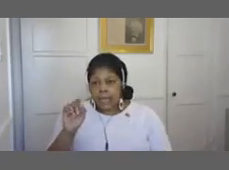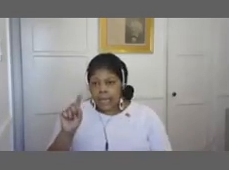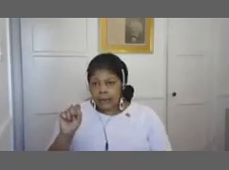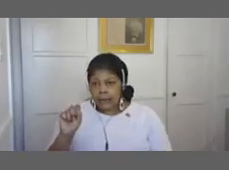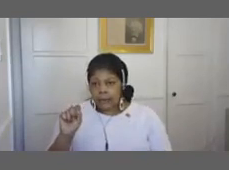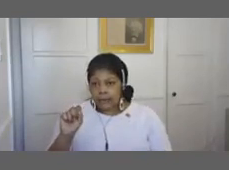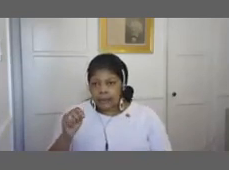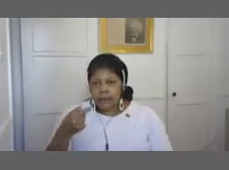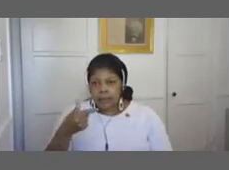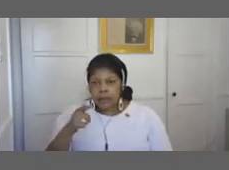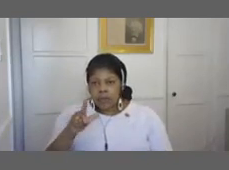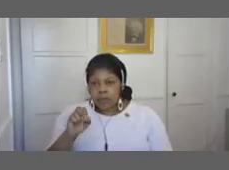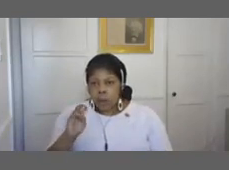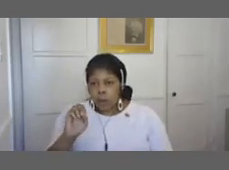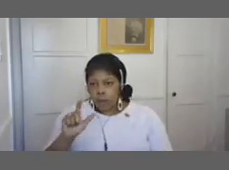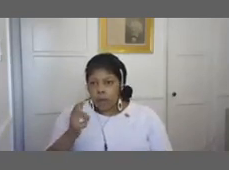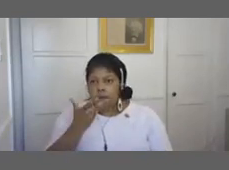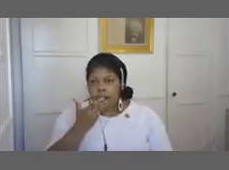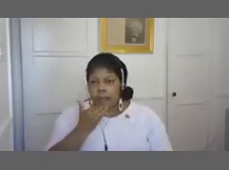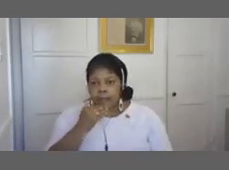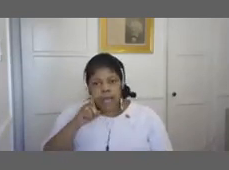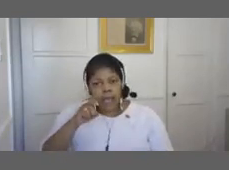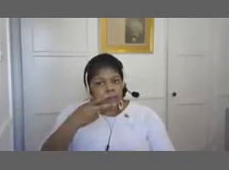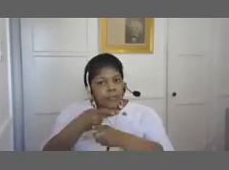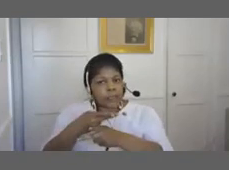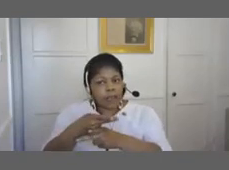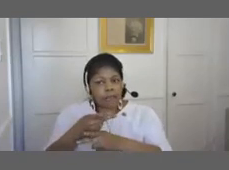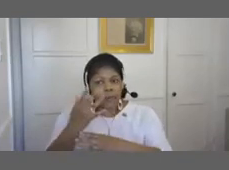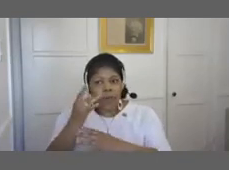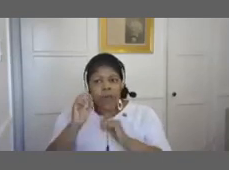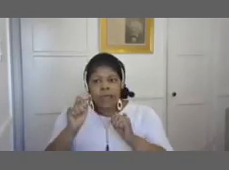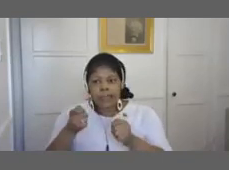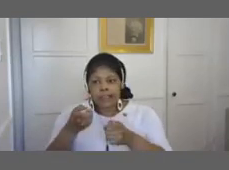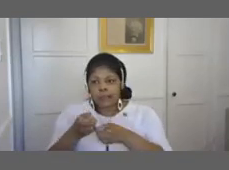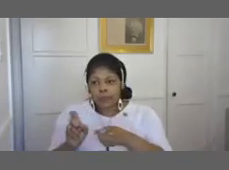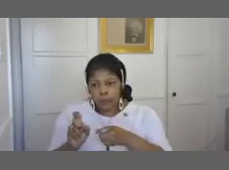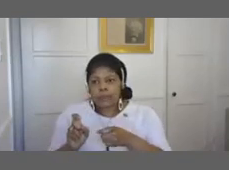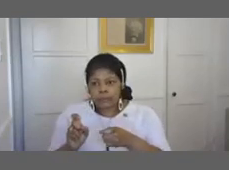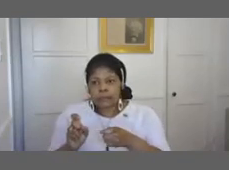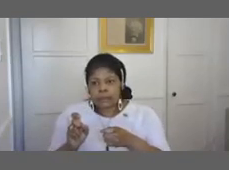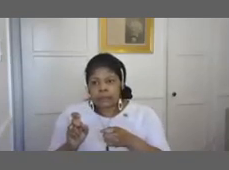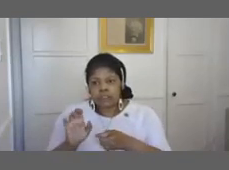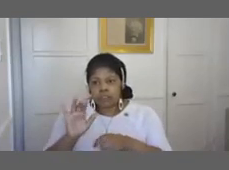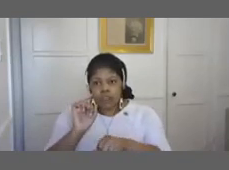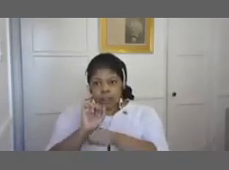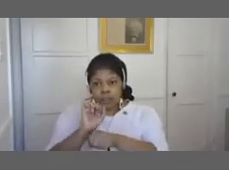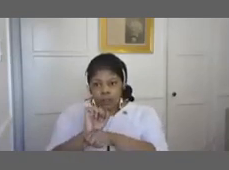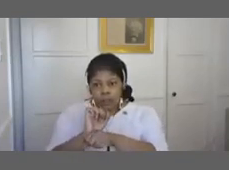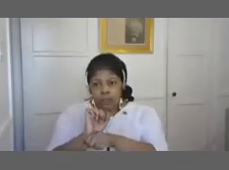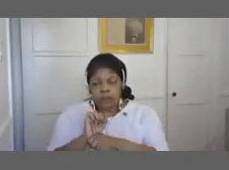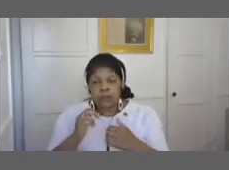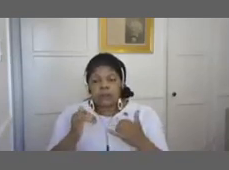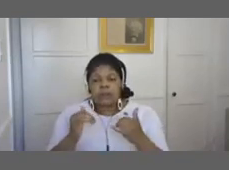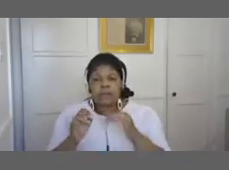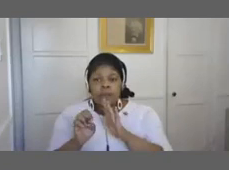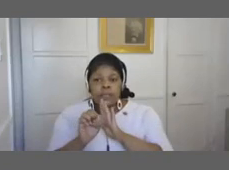really useful, but if you're not careful, it can sort of ruin an illustration for you too. So for example, I'm gonna go ahead and I'm